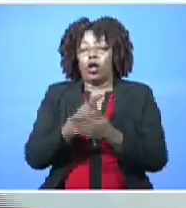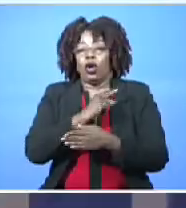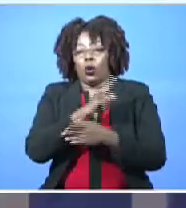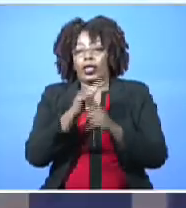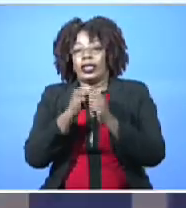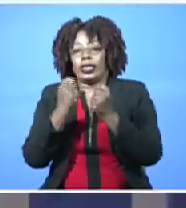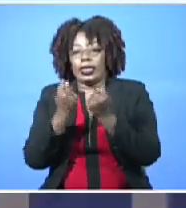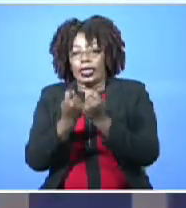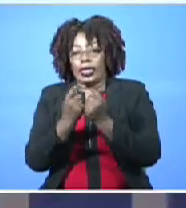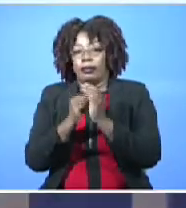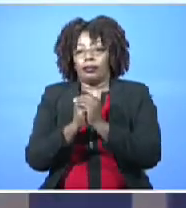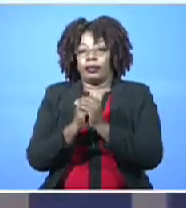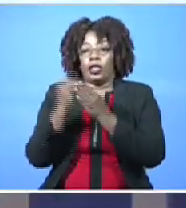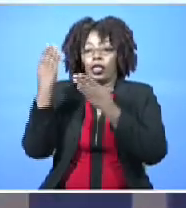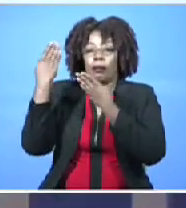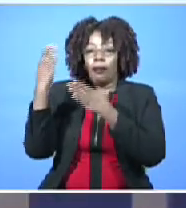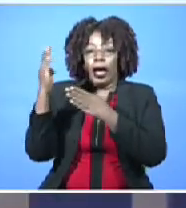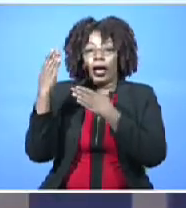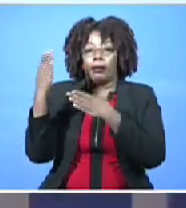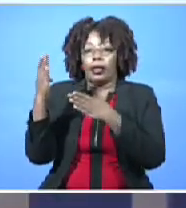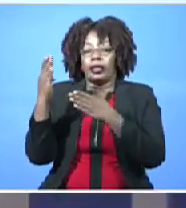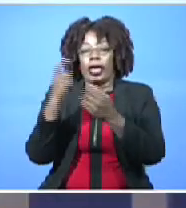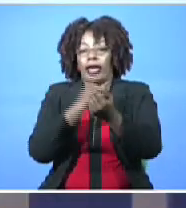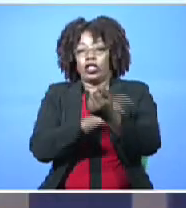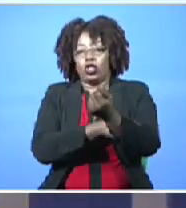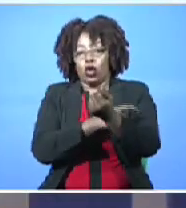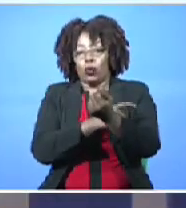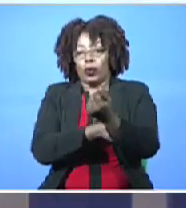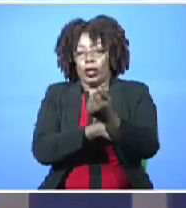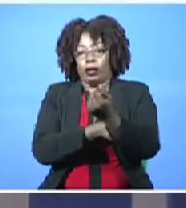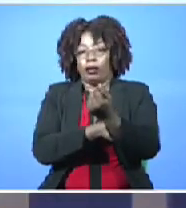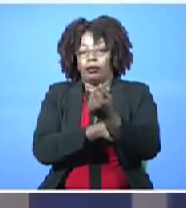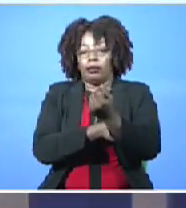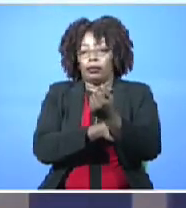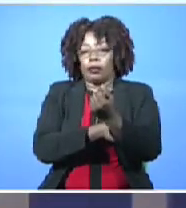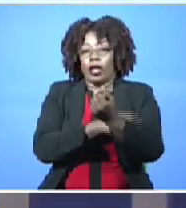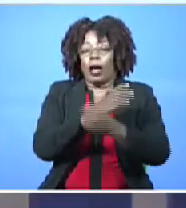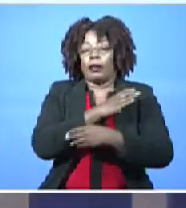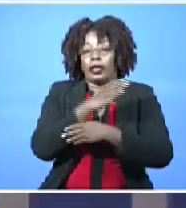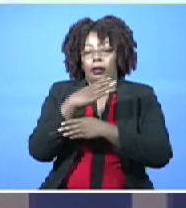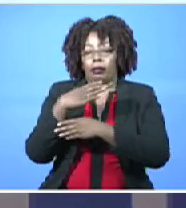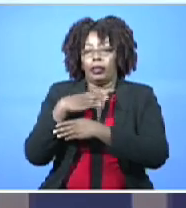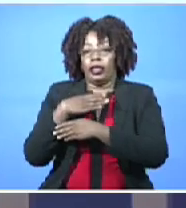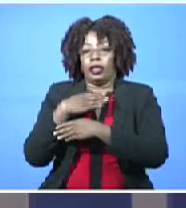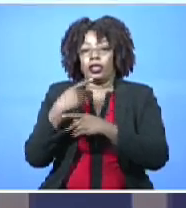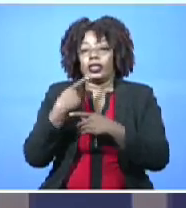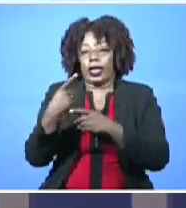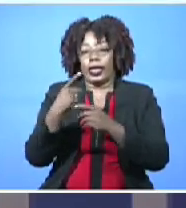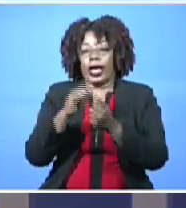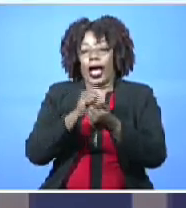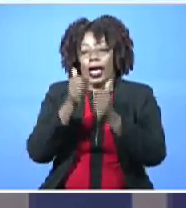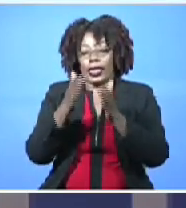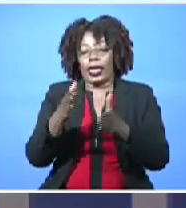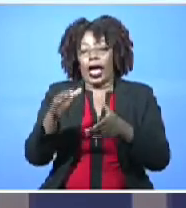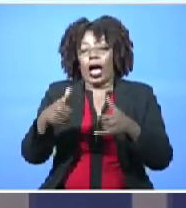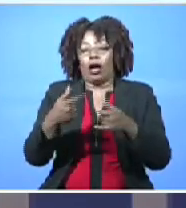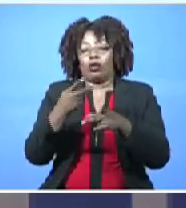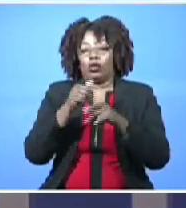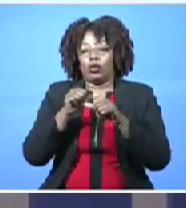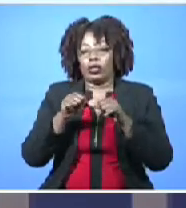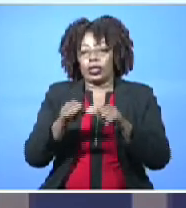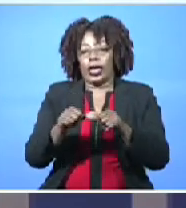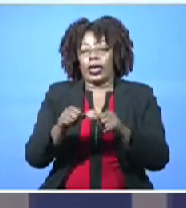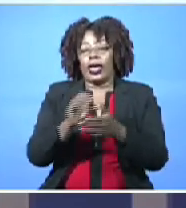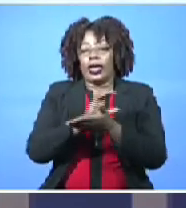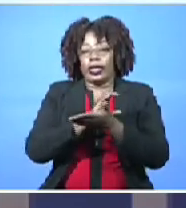team. The Bahamas Anti-Doping Commission is doing its best to educate national team athletes on how to stay clean, and everyone needs to heed